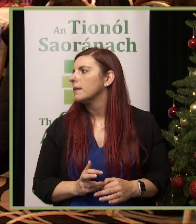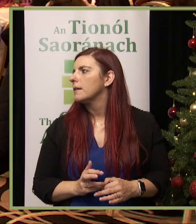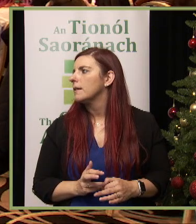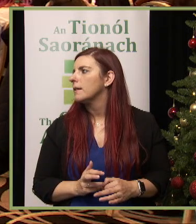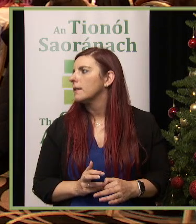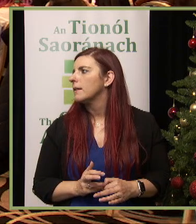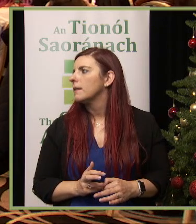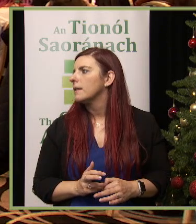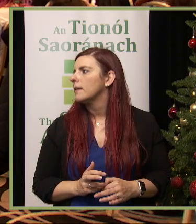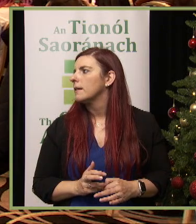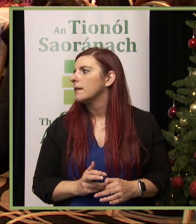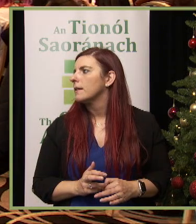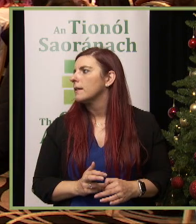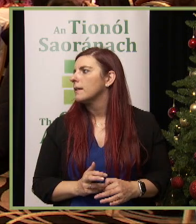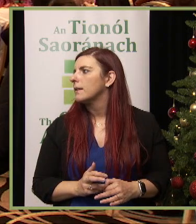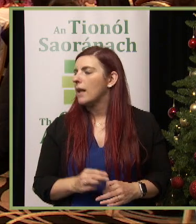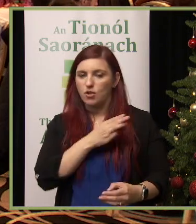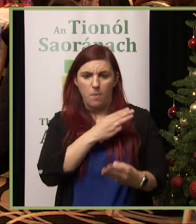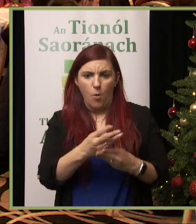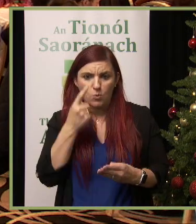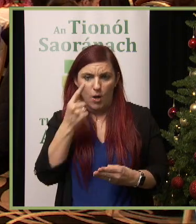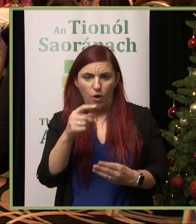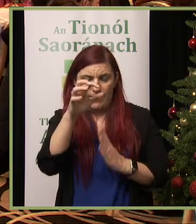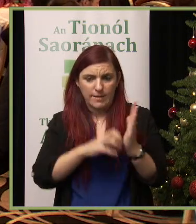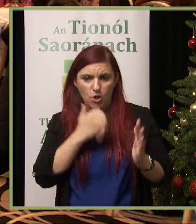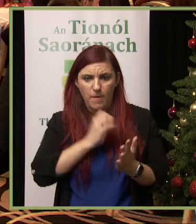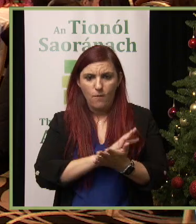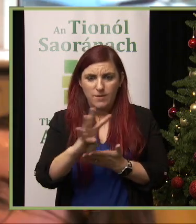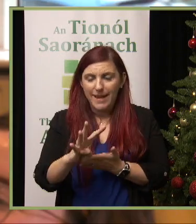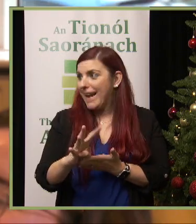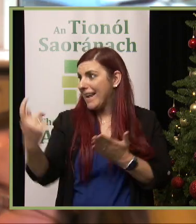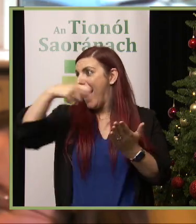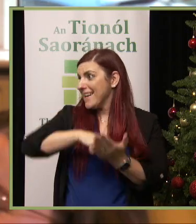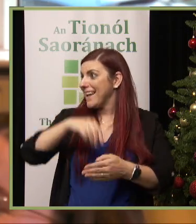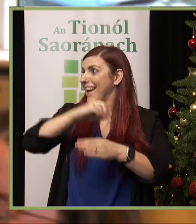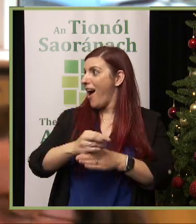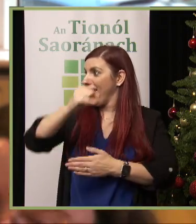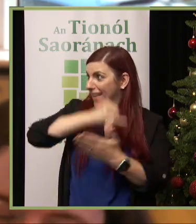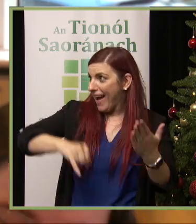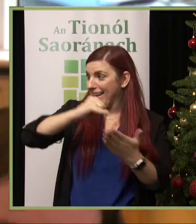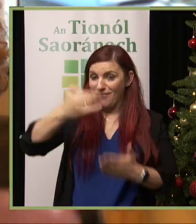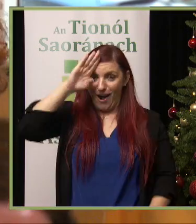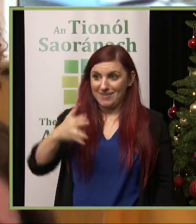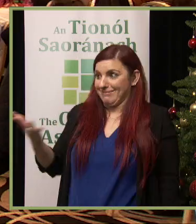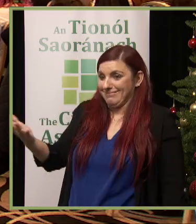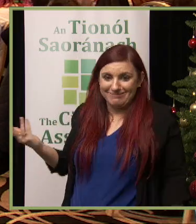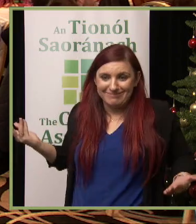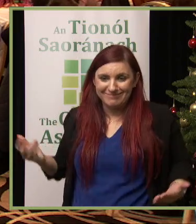Can I just propose we look at the text in 14 and put in on the island of Ireland? Yeah, that's how this works. Thank